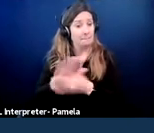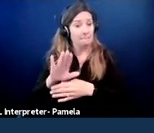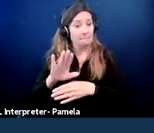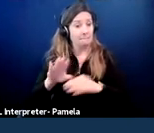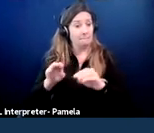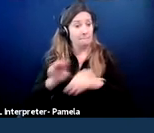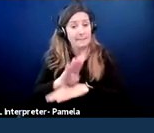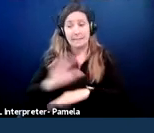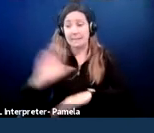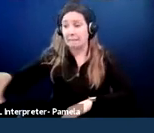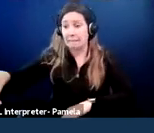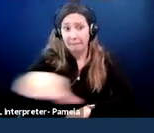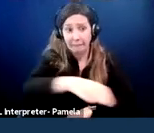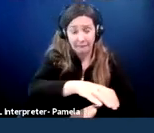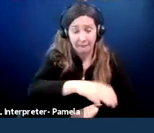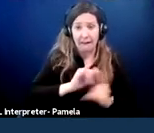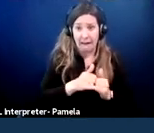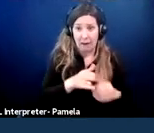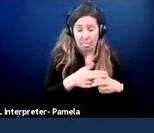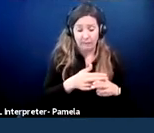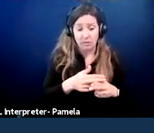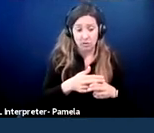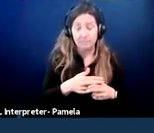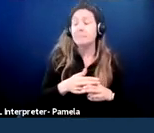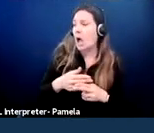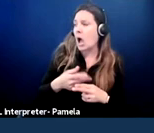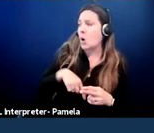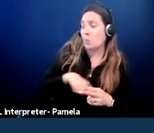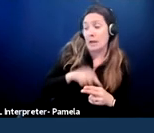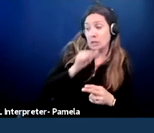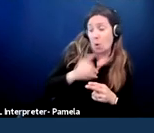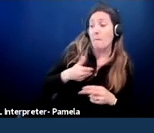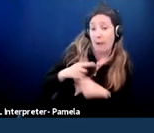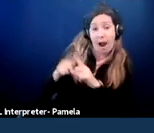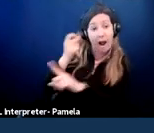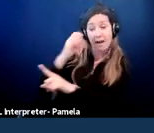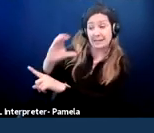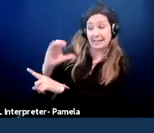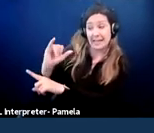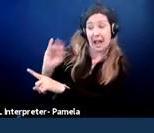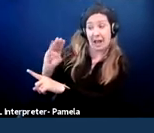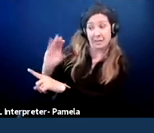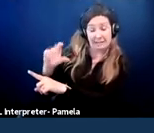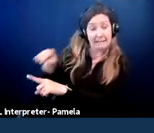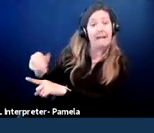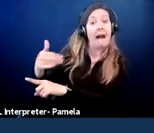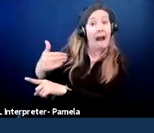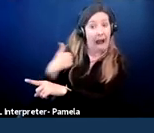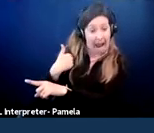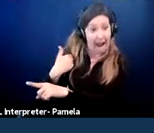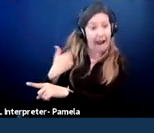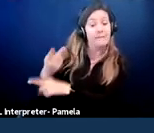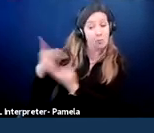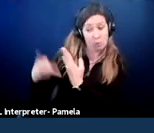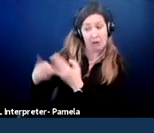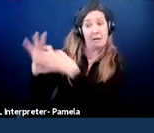I do, but we don't do it. But CIBC has a program right now for franchises, a really attractive program. So contact your local